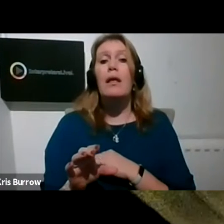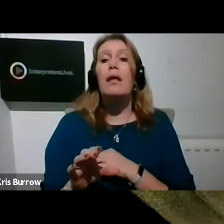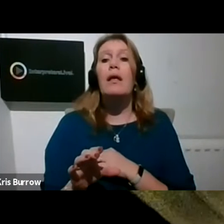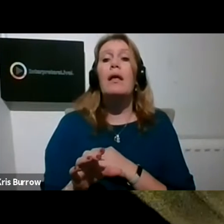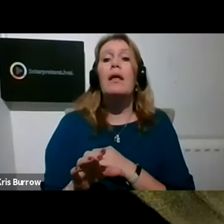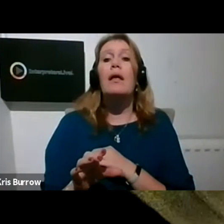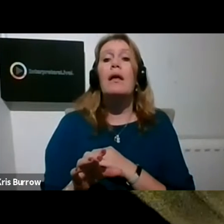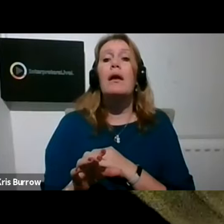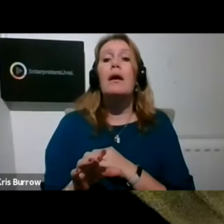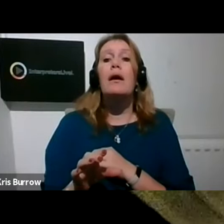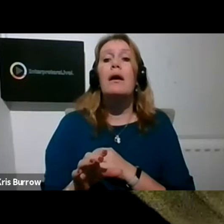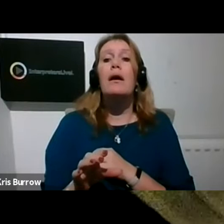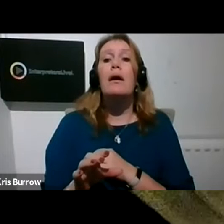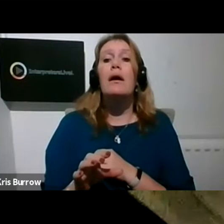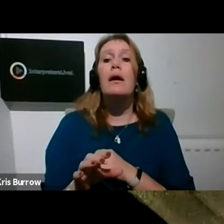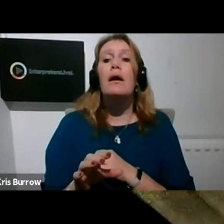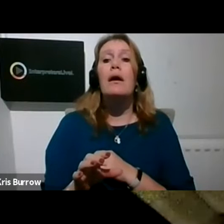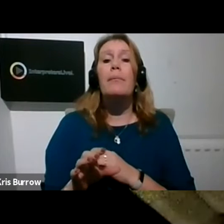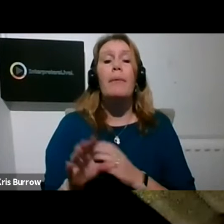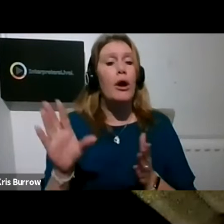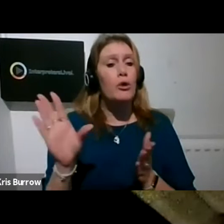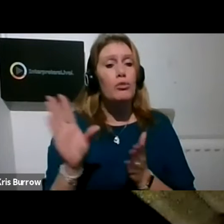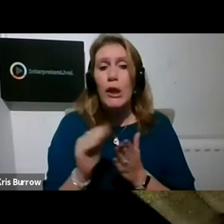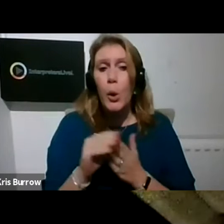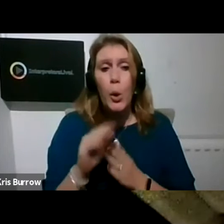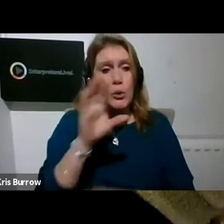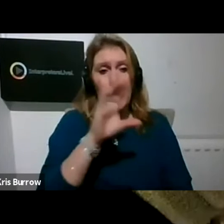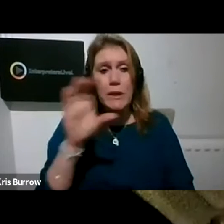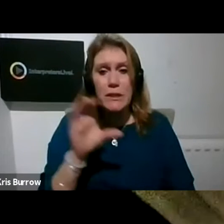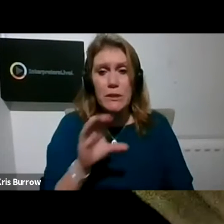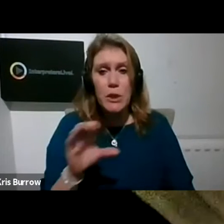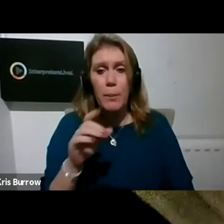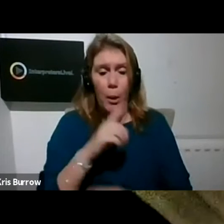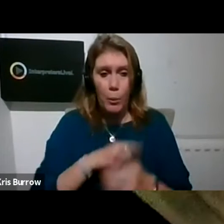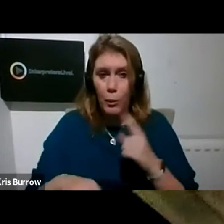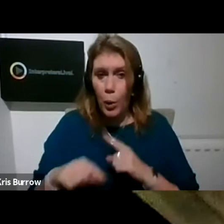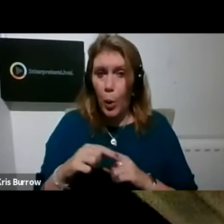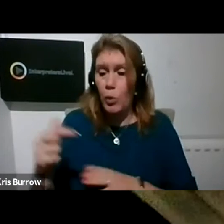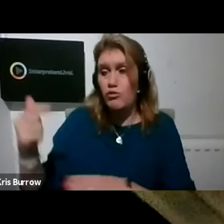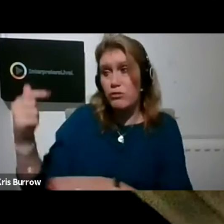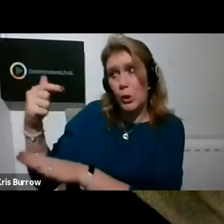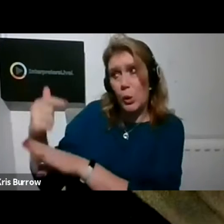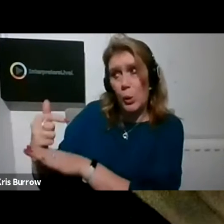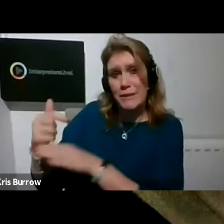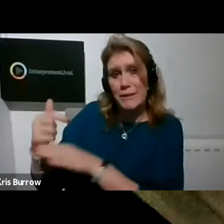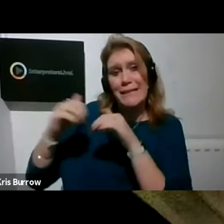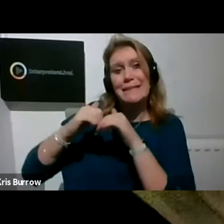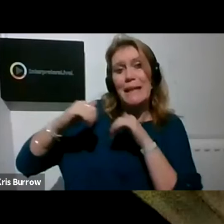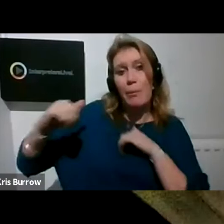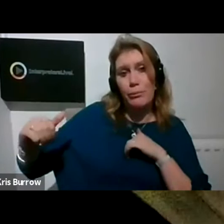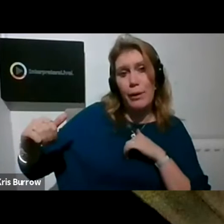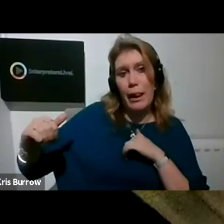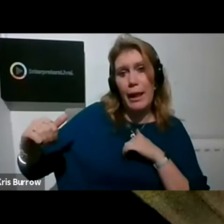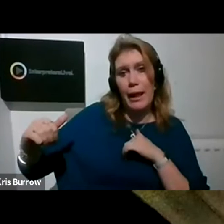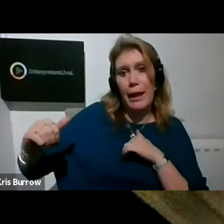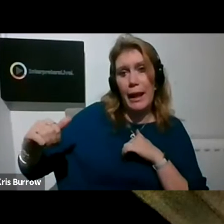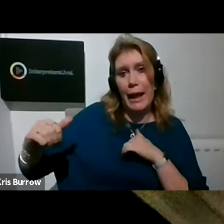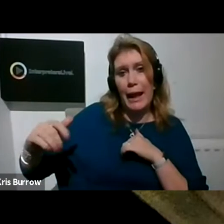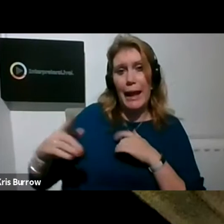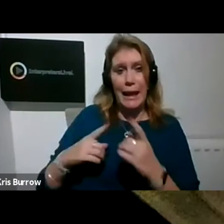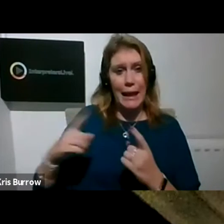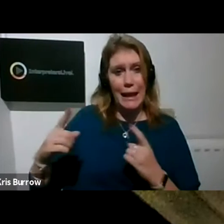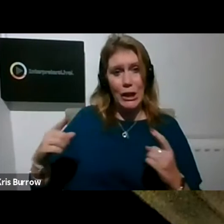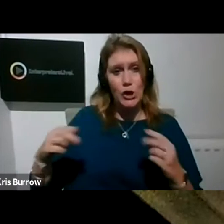using, so it wasn't recorded with Zoom, but we were all on Zoom while we were recording. with separate recording setups in each artist's